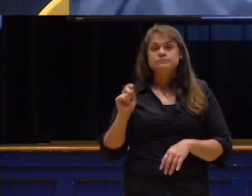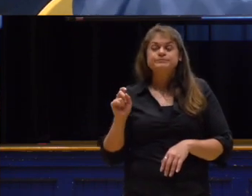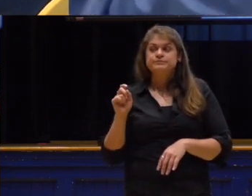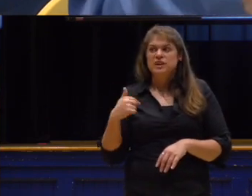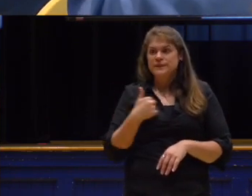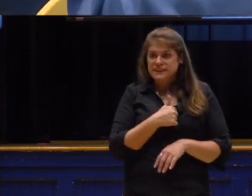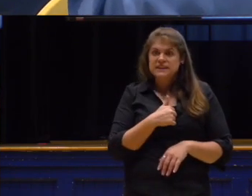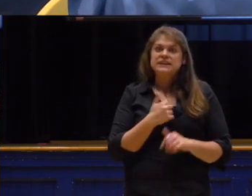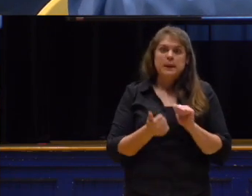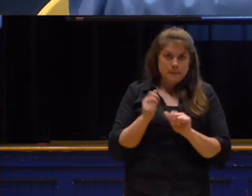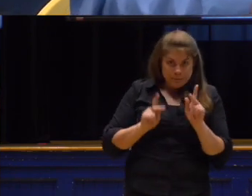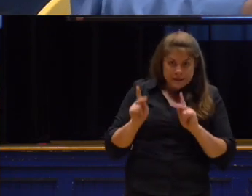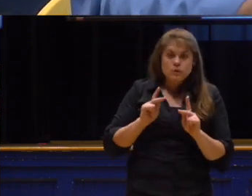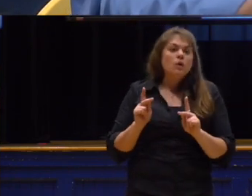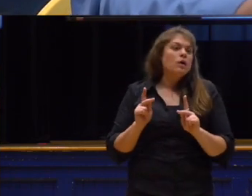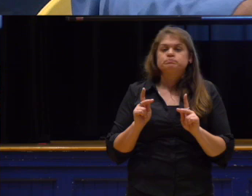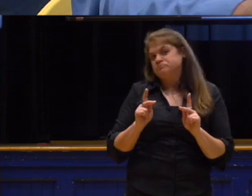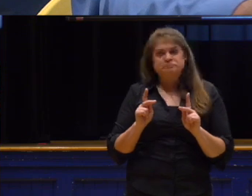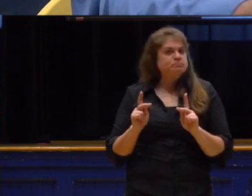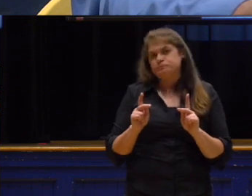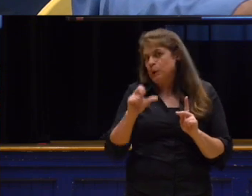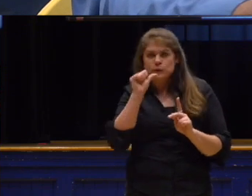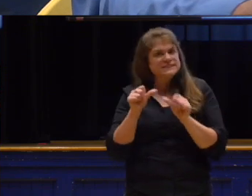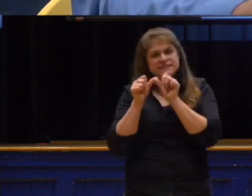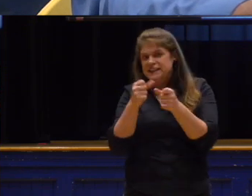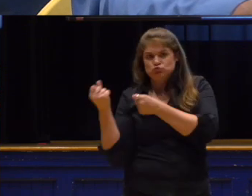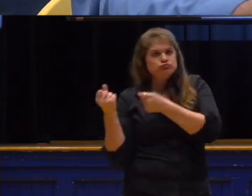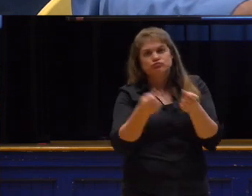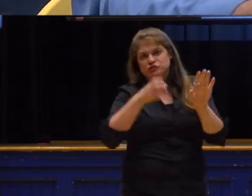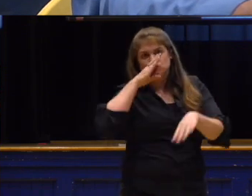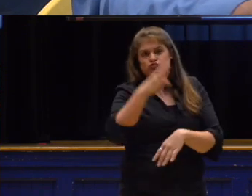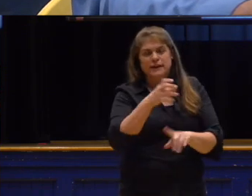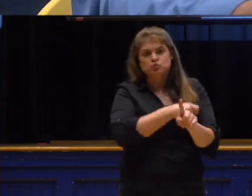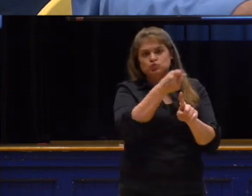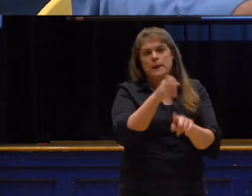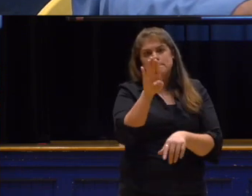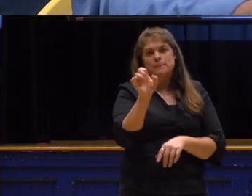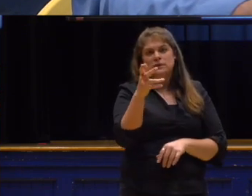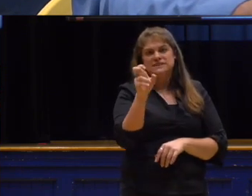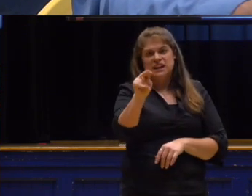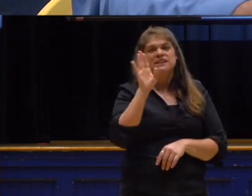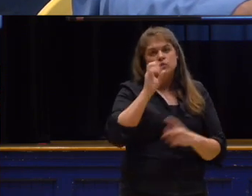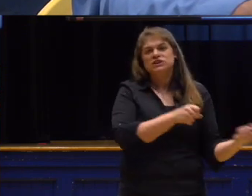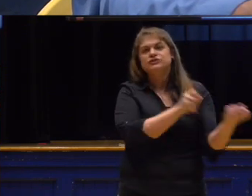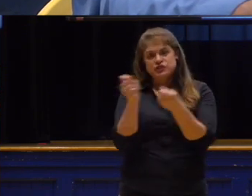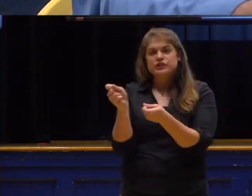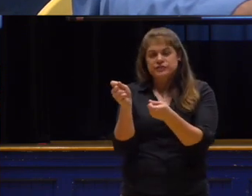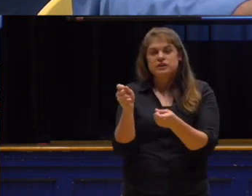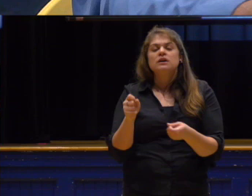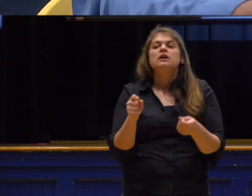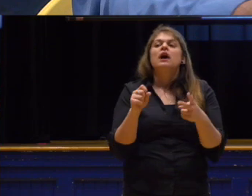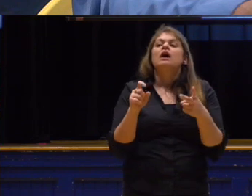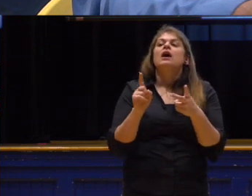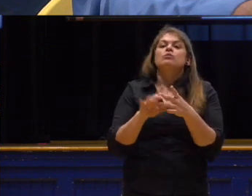we, and hopefully most people, are not going to continue straight to get to Burlington. They're going to turn.